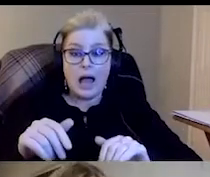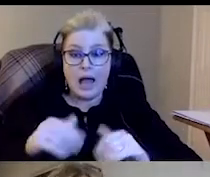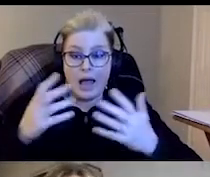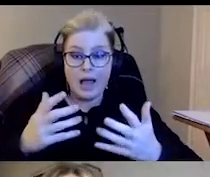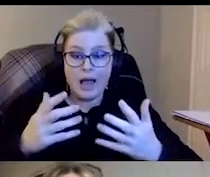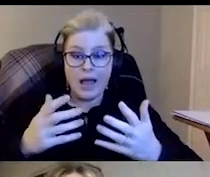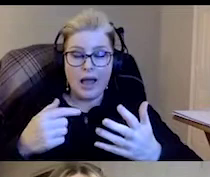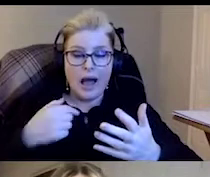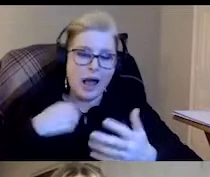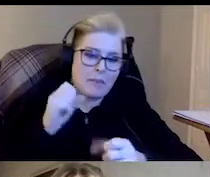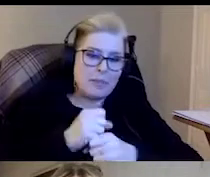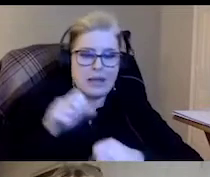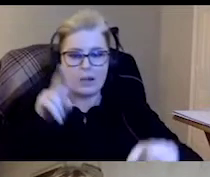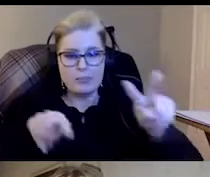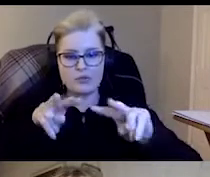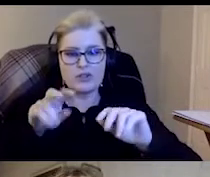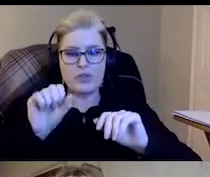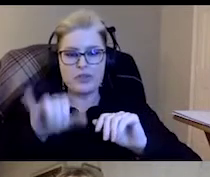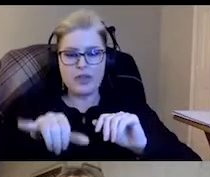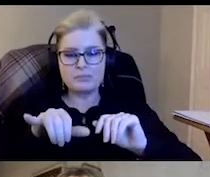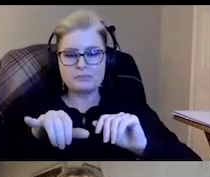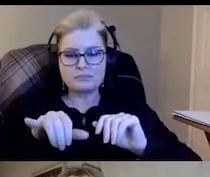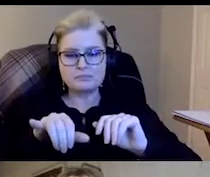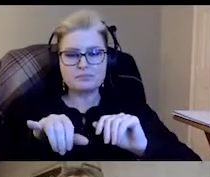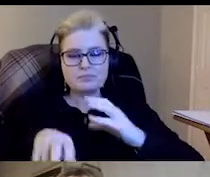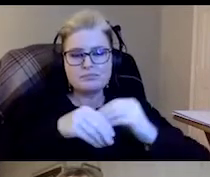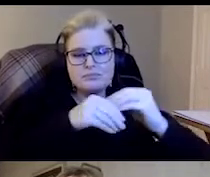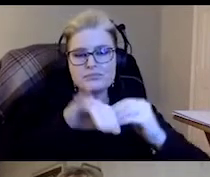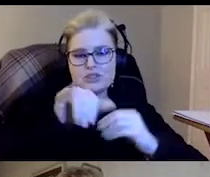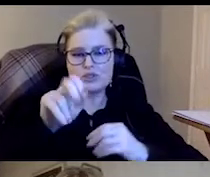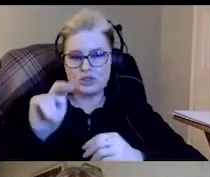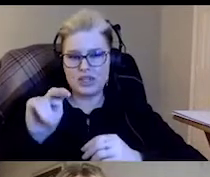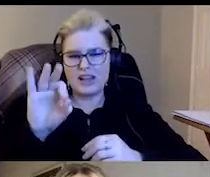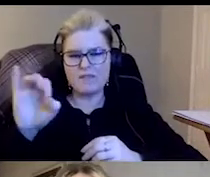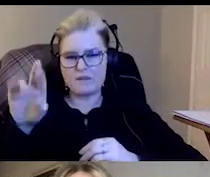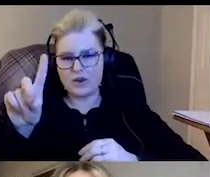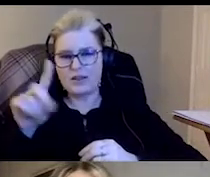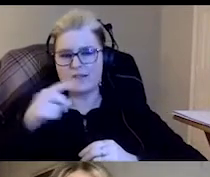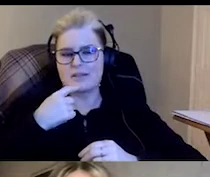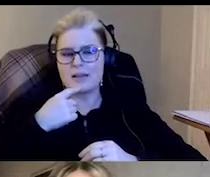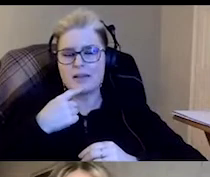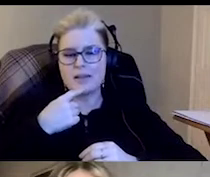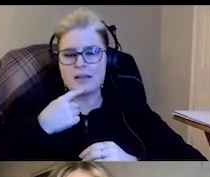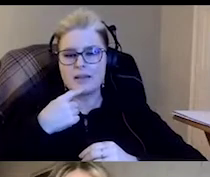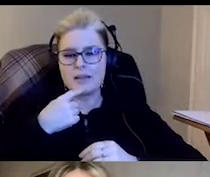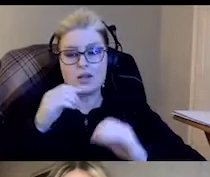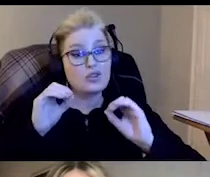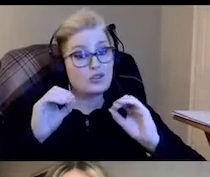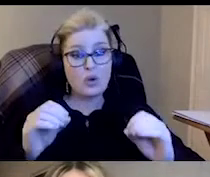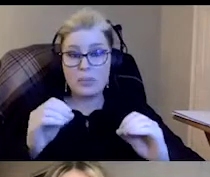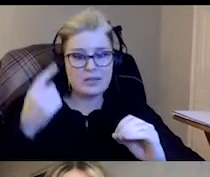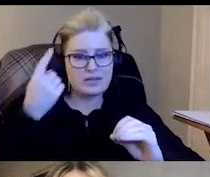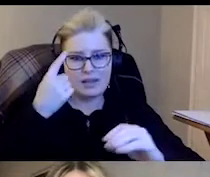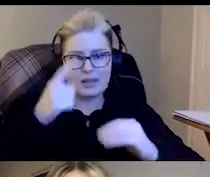I had made an observation that kind of piggybacking on what Gene and Fred had said about no one's really thinking about